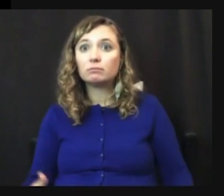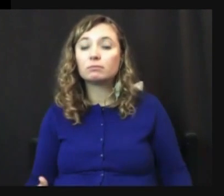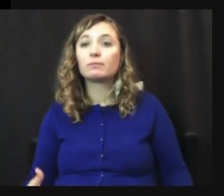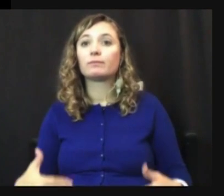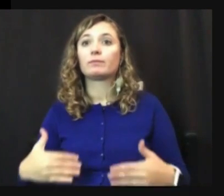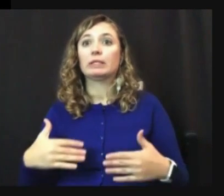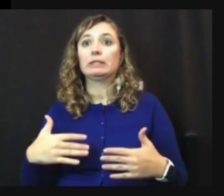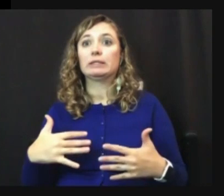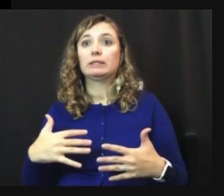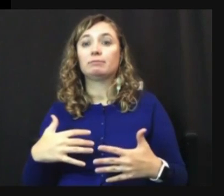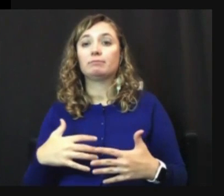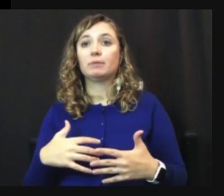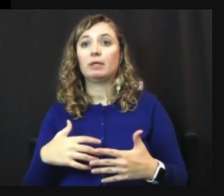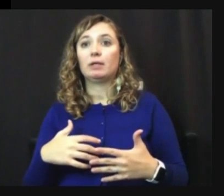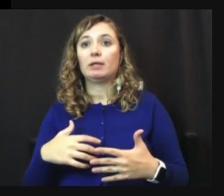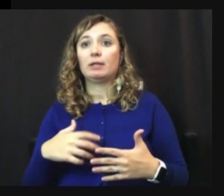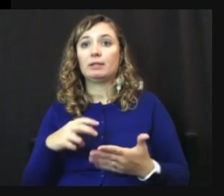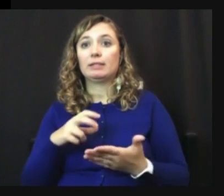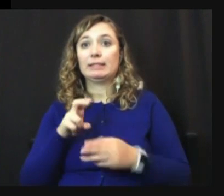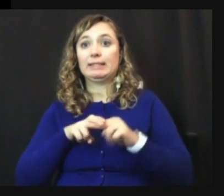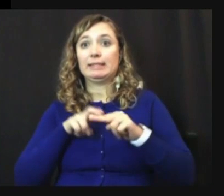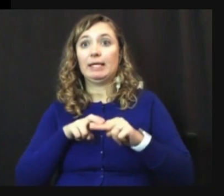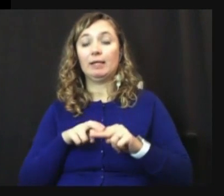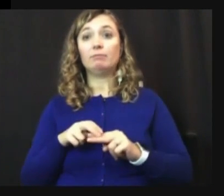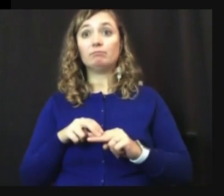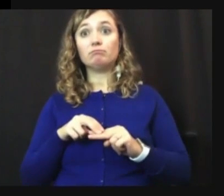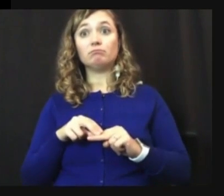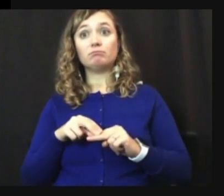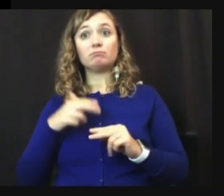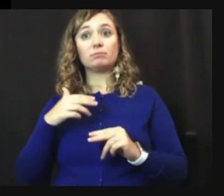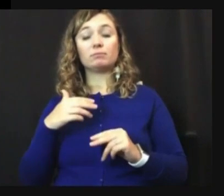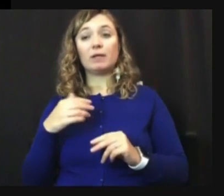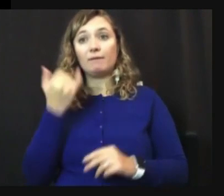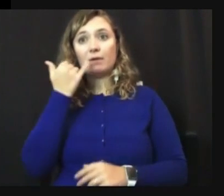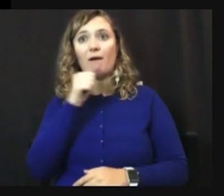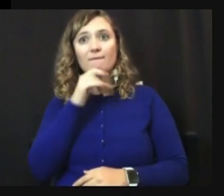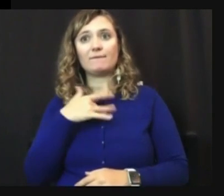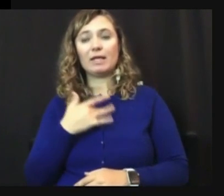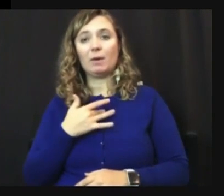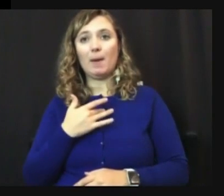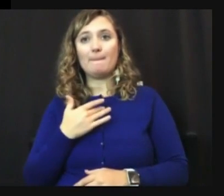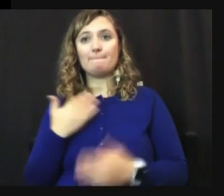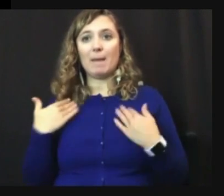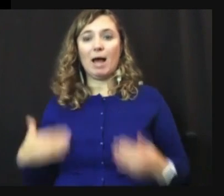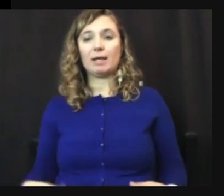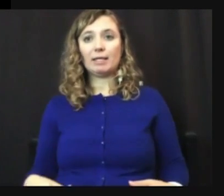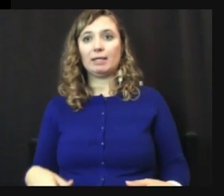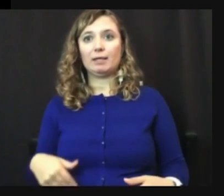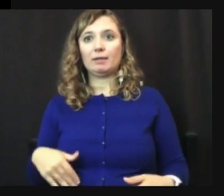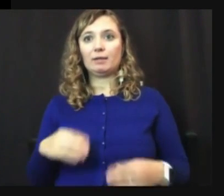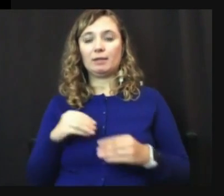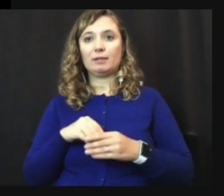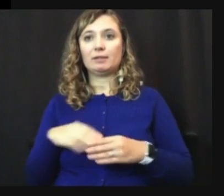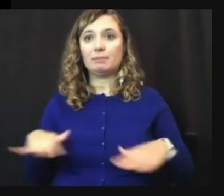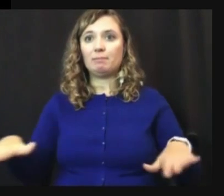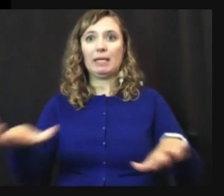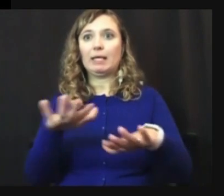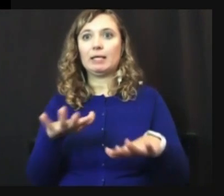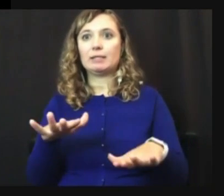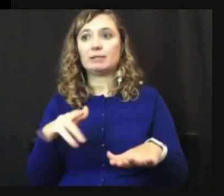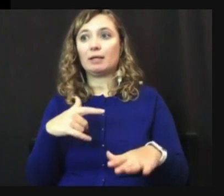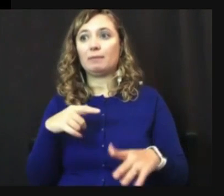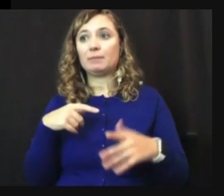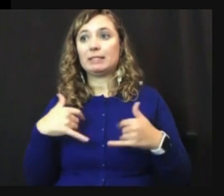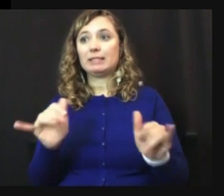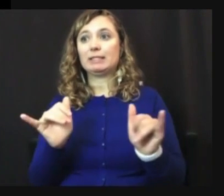upright. Do you know how hard that is? If you don't feel your body in space, like I don't feel my body in space right now, I'm still sitting upright.